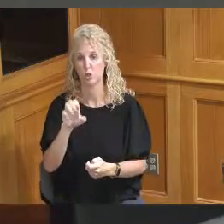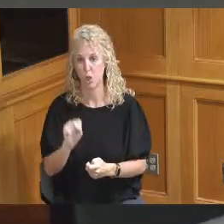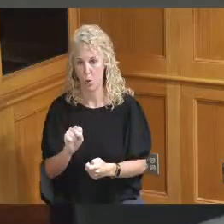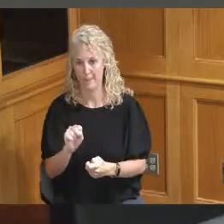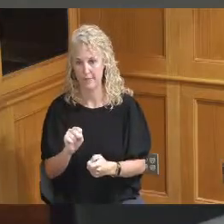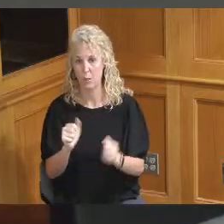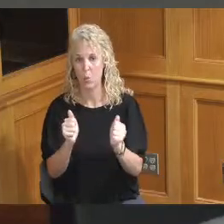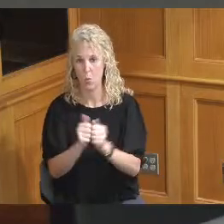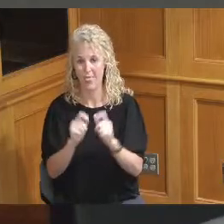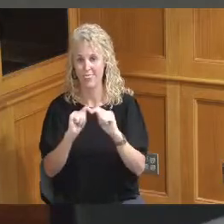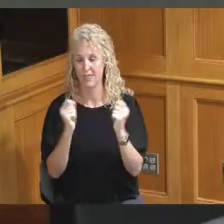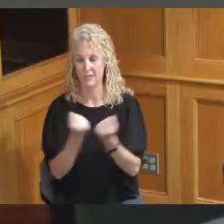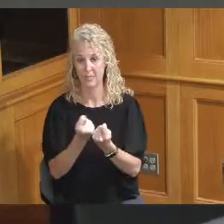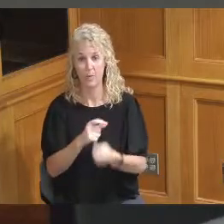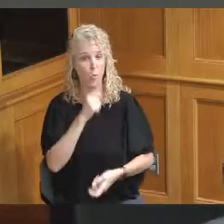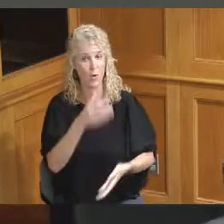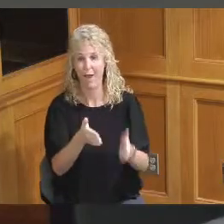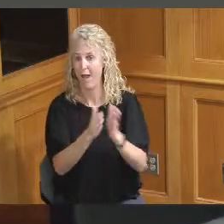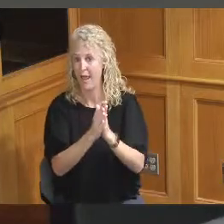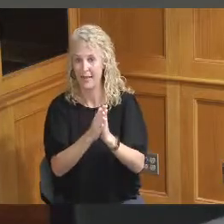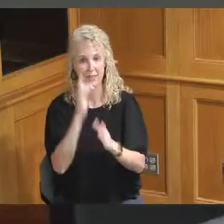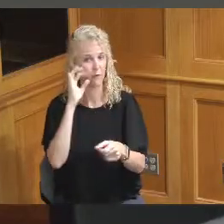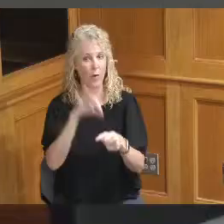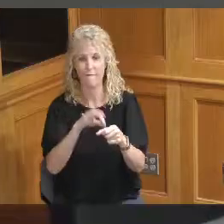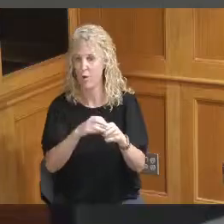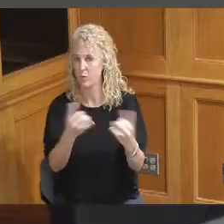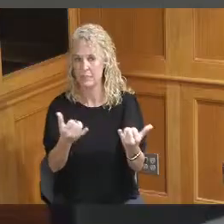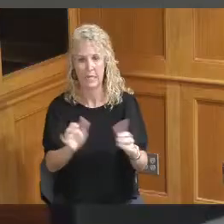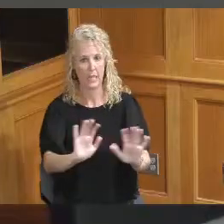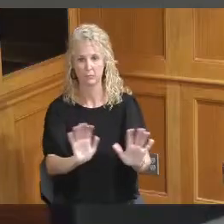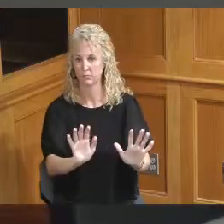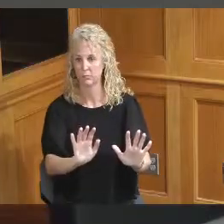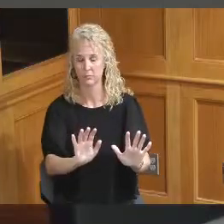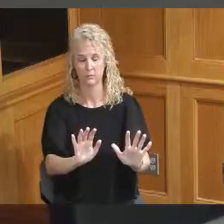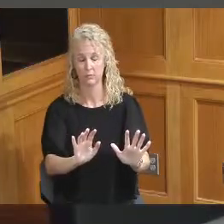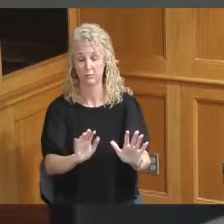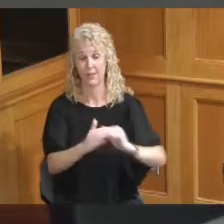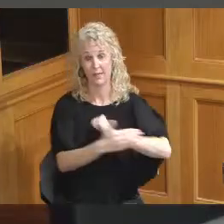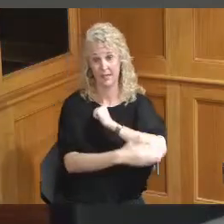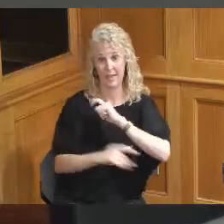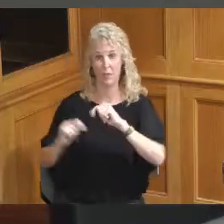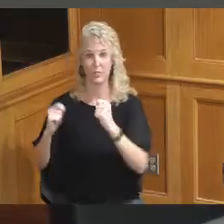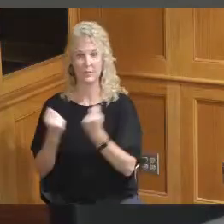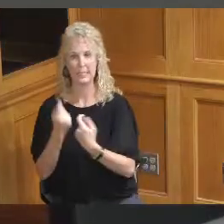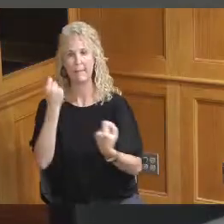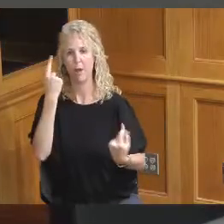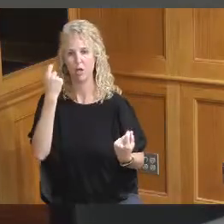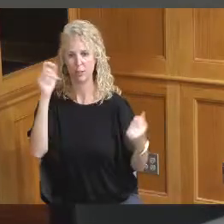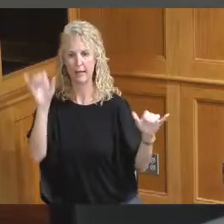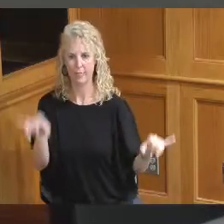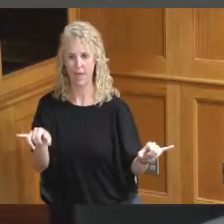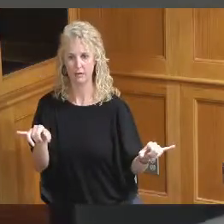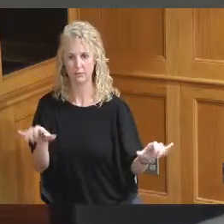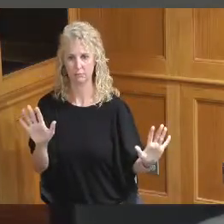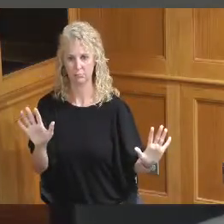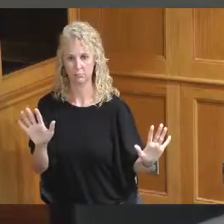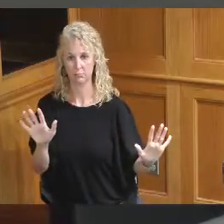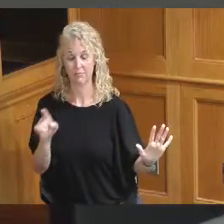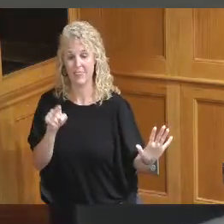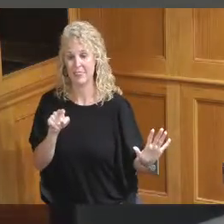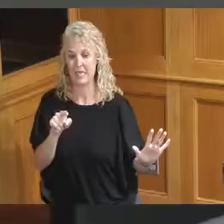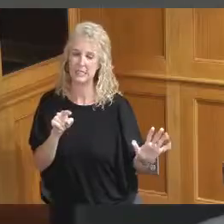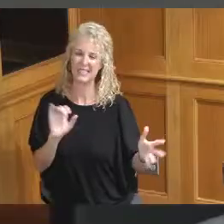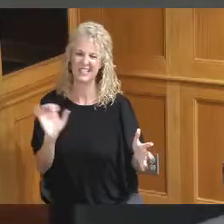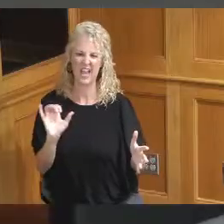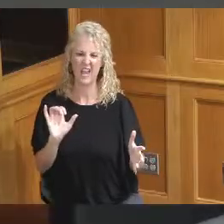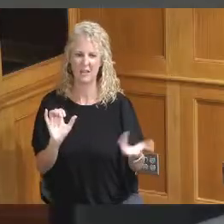team. We are not asking for the board's vote on a lease today. Both the county and the team understand that. But these are the core